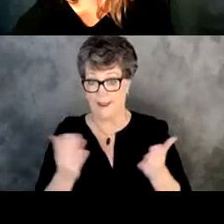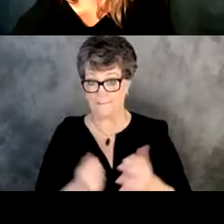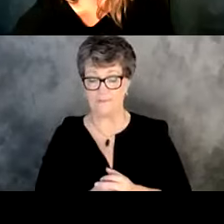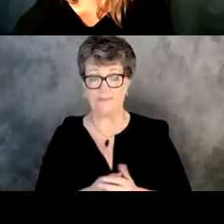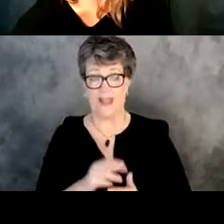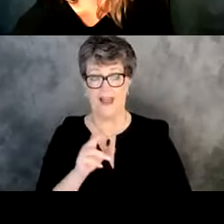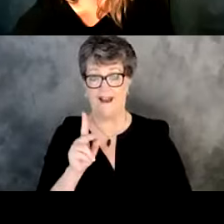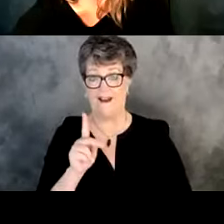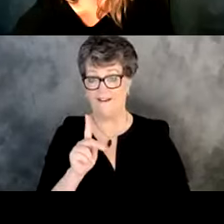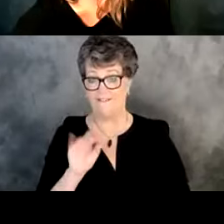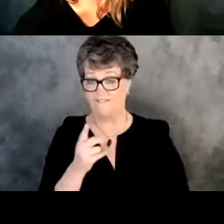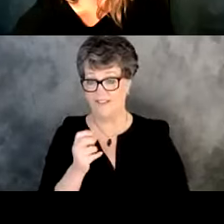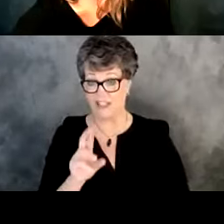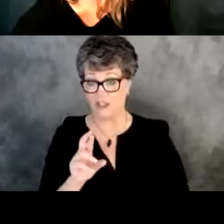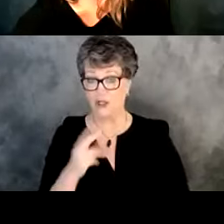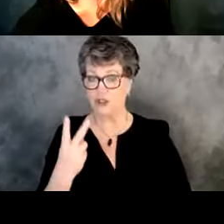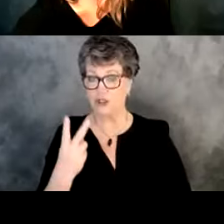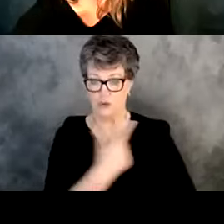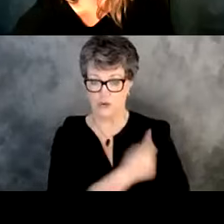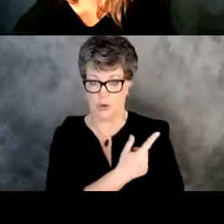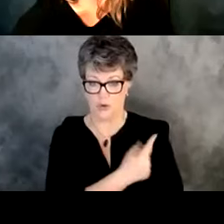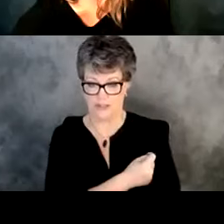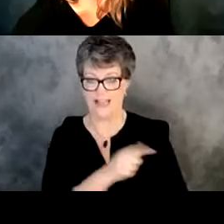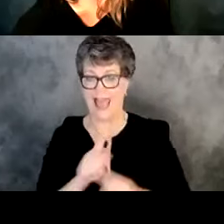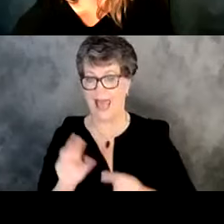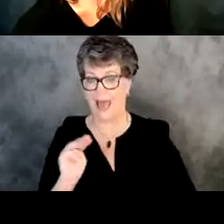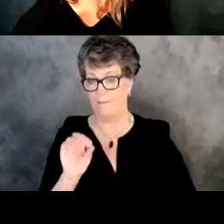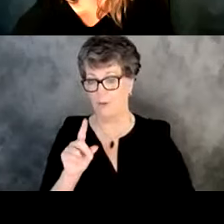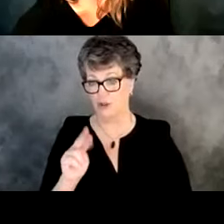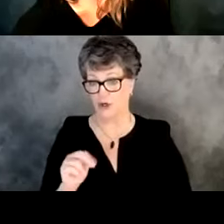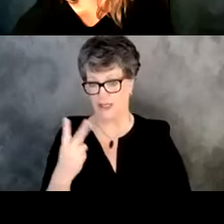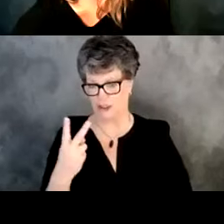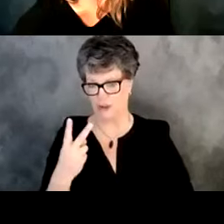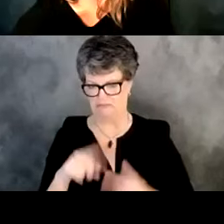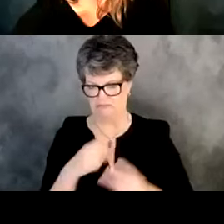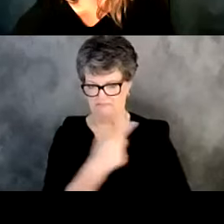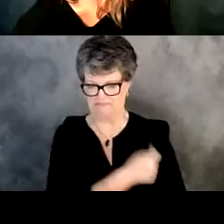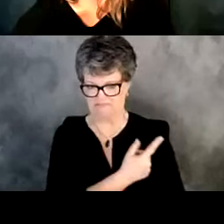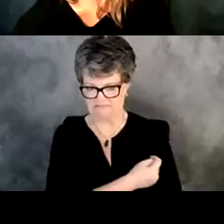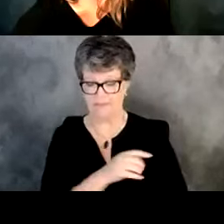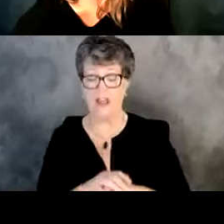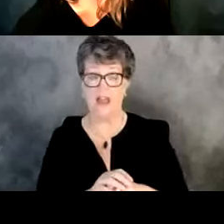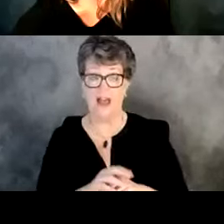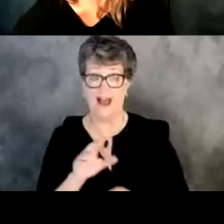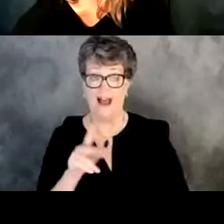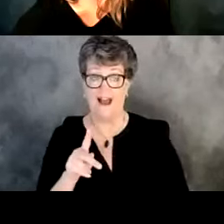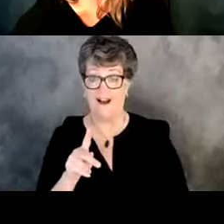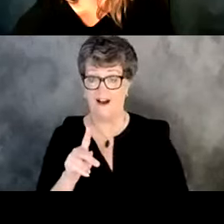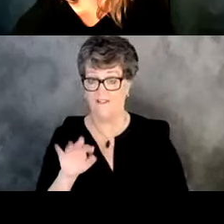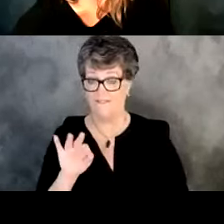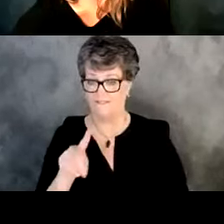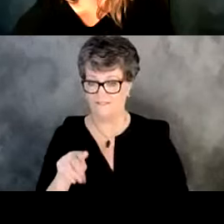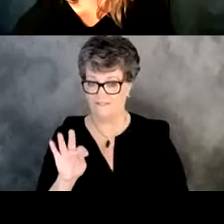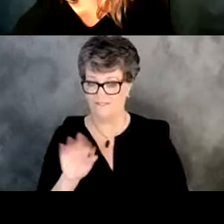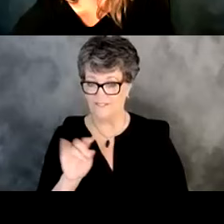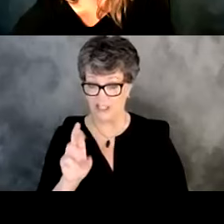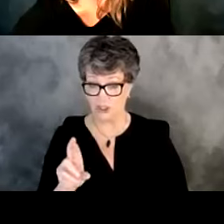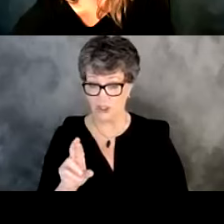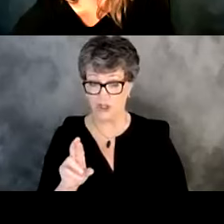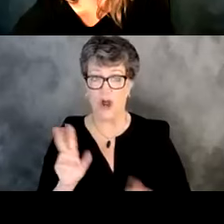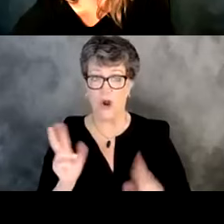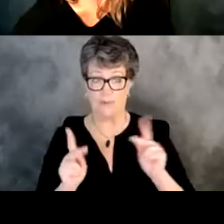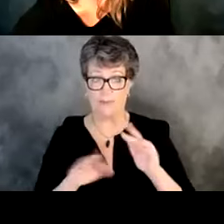Pfizer is 2 doses, so both Pfizer and Moderna are 2 doses. The big thing about Pfizer is the one to where people